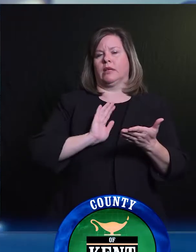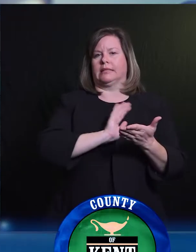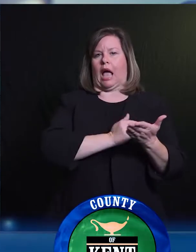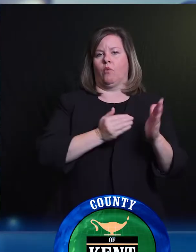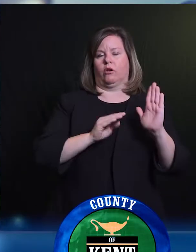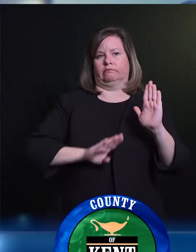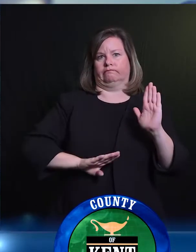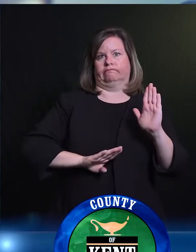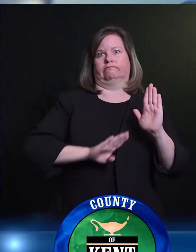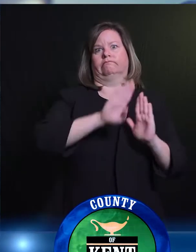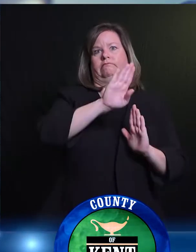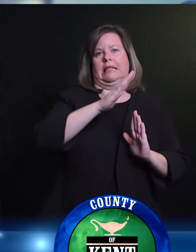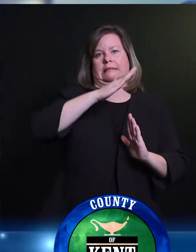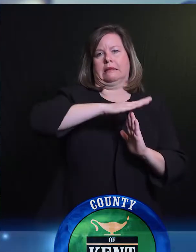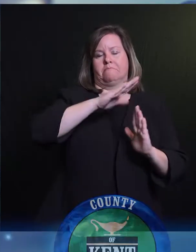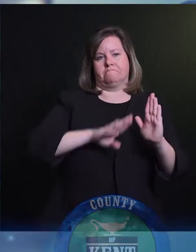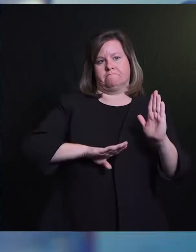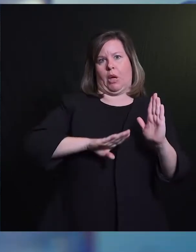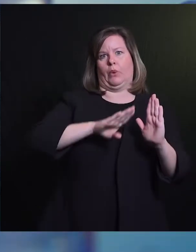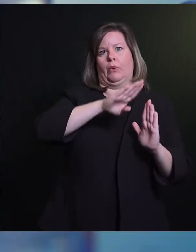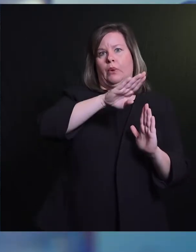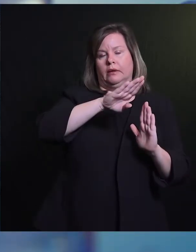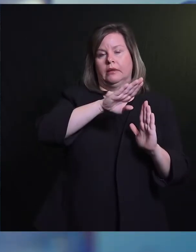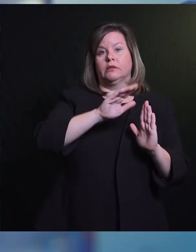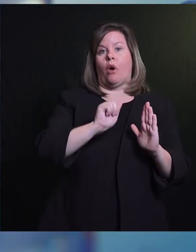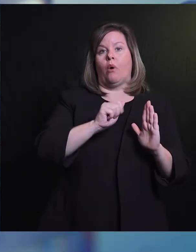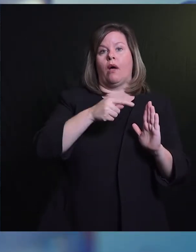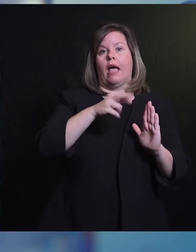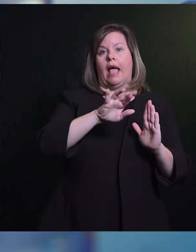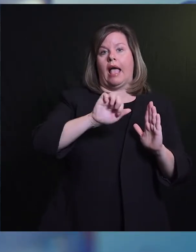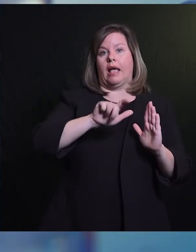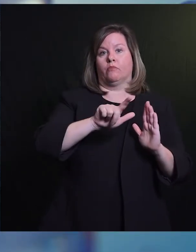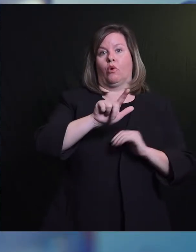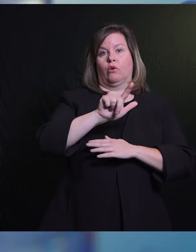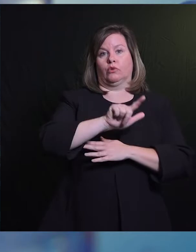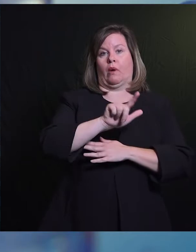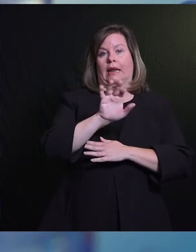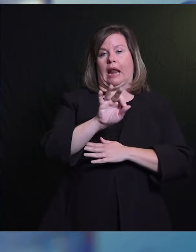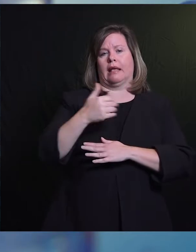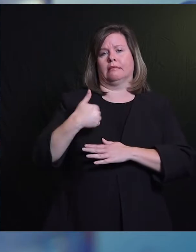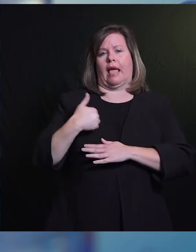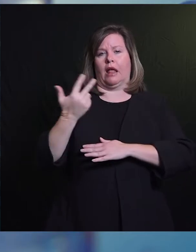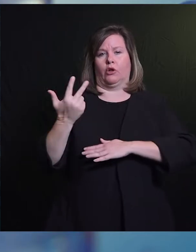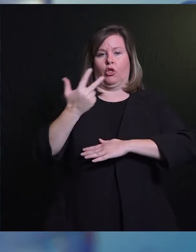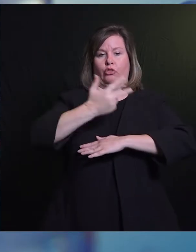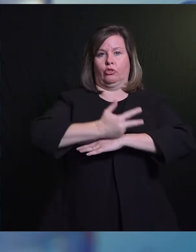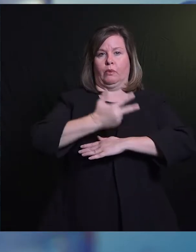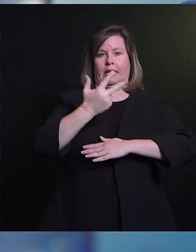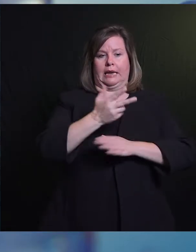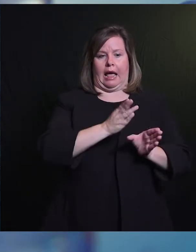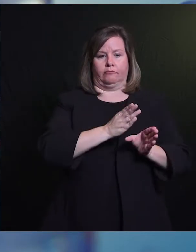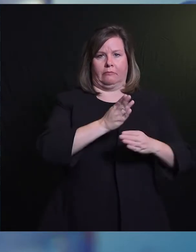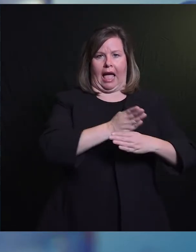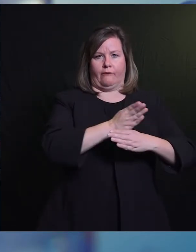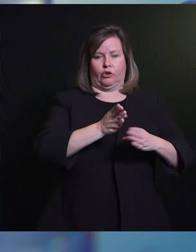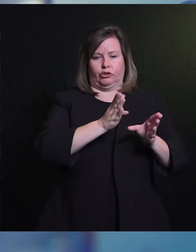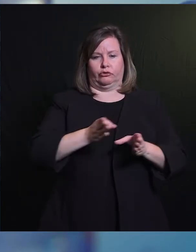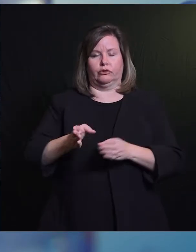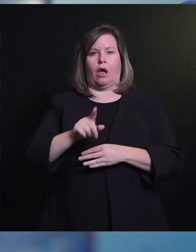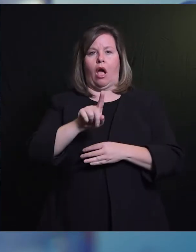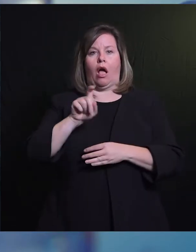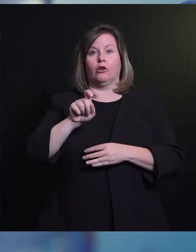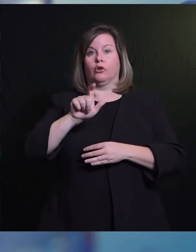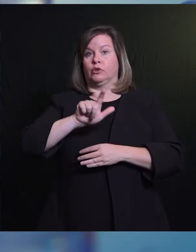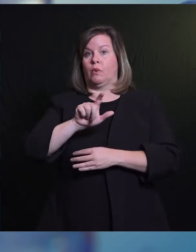day or two. But on April 29th, we had a 3-day average of 126 cases. Now we're down